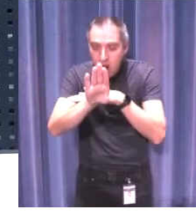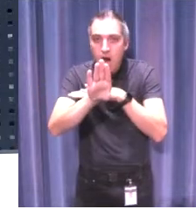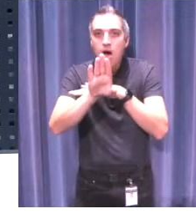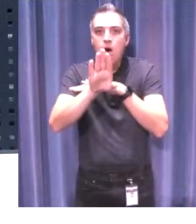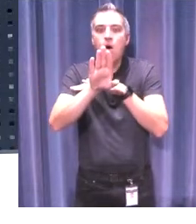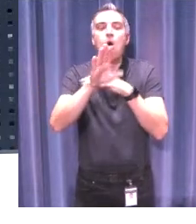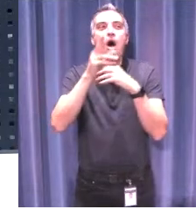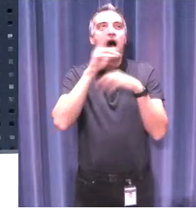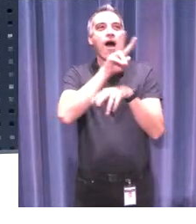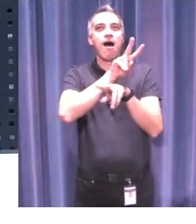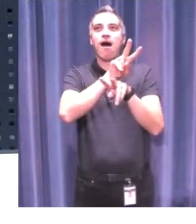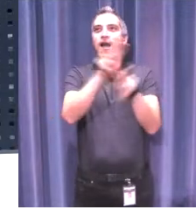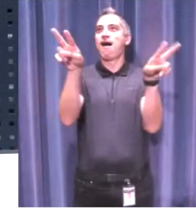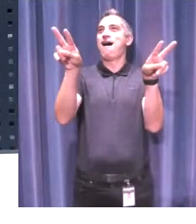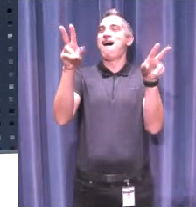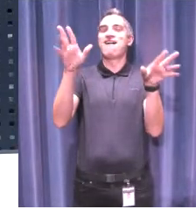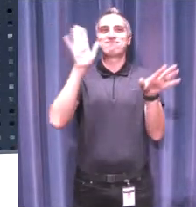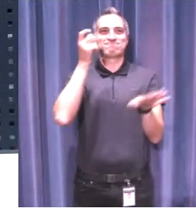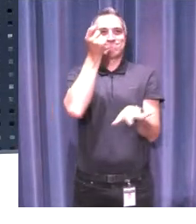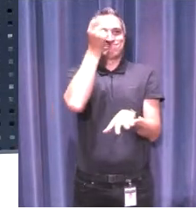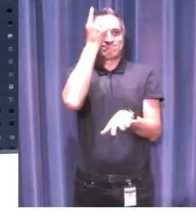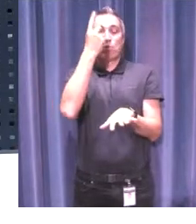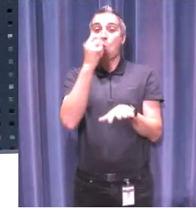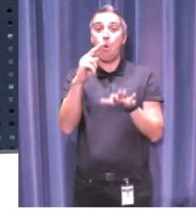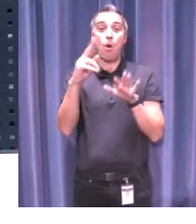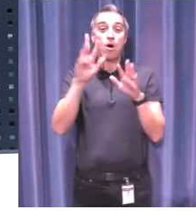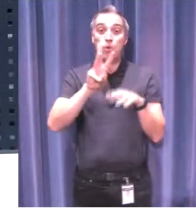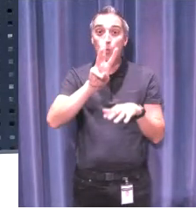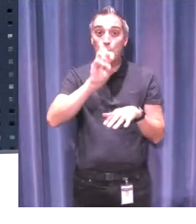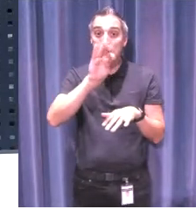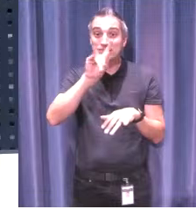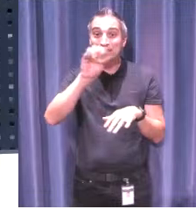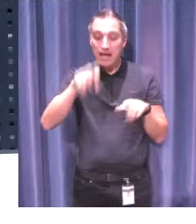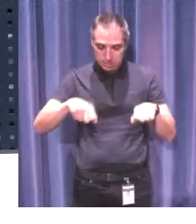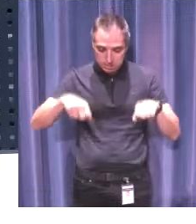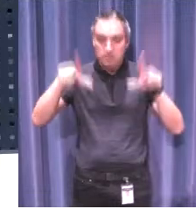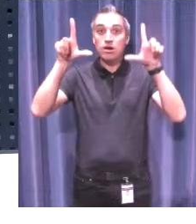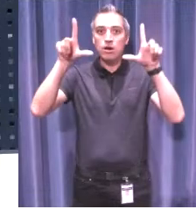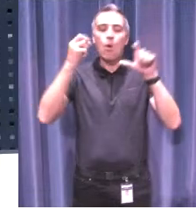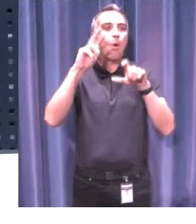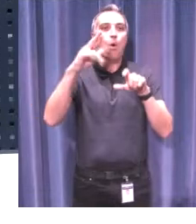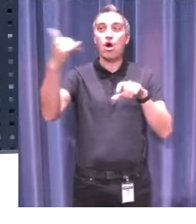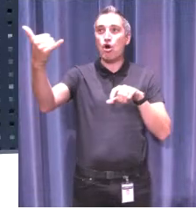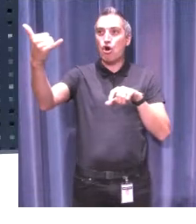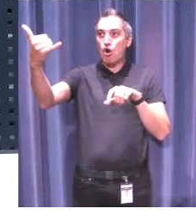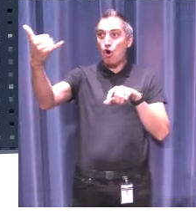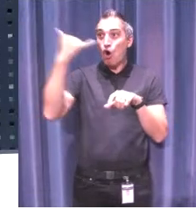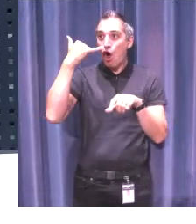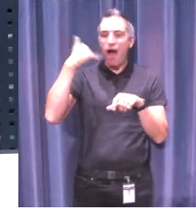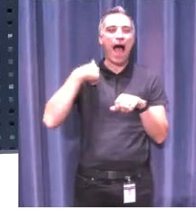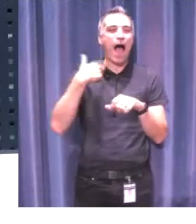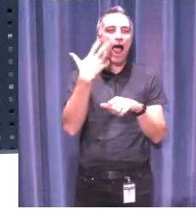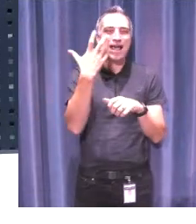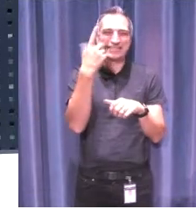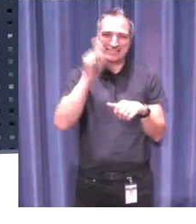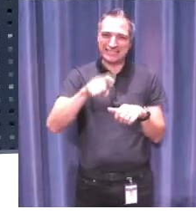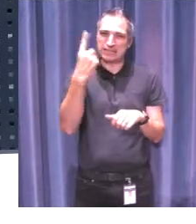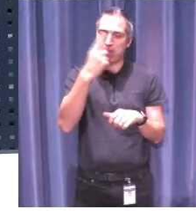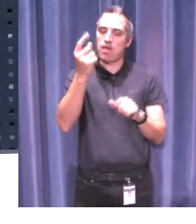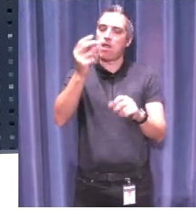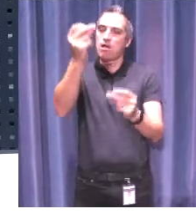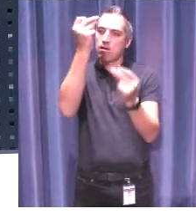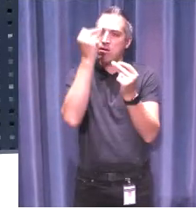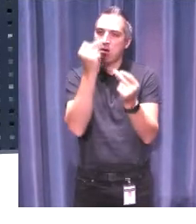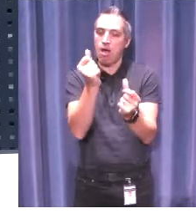the website, or the moment you contact us. I don't care how you come in. I got to have that work. And